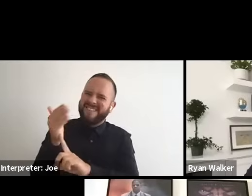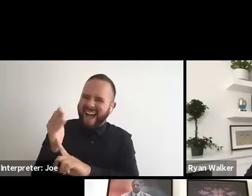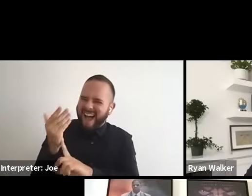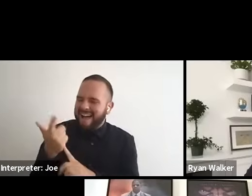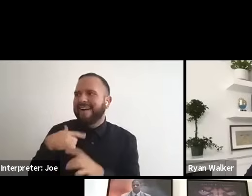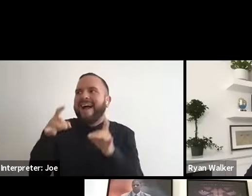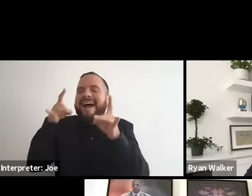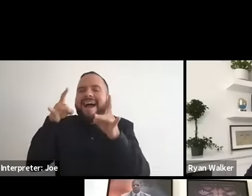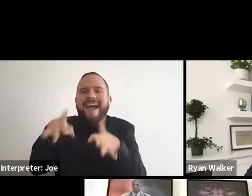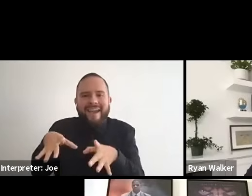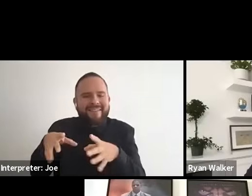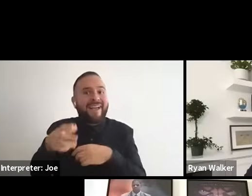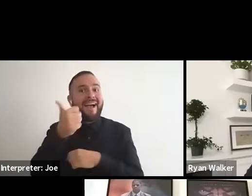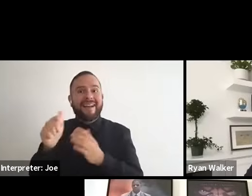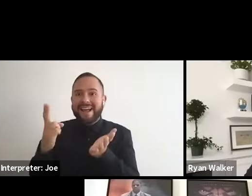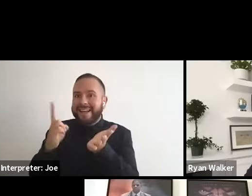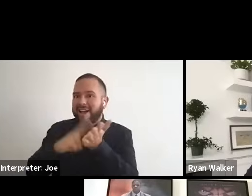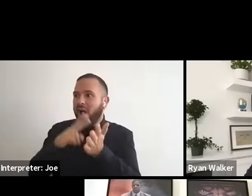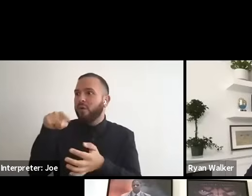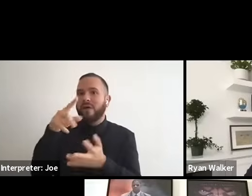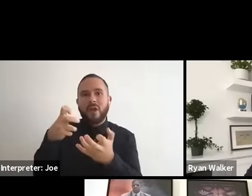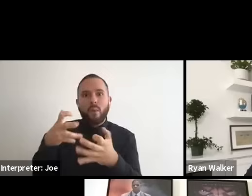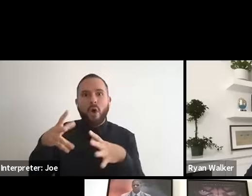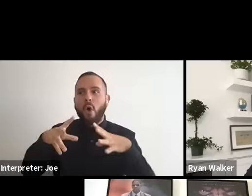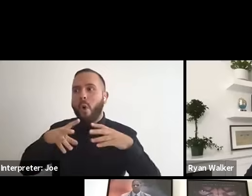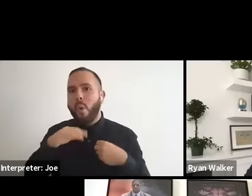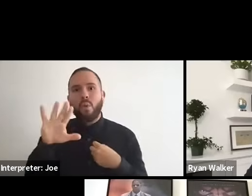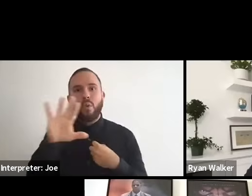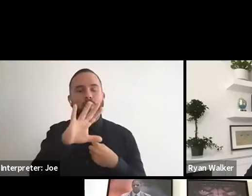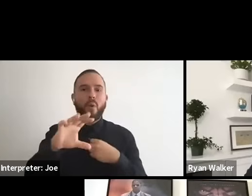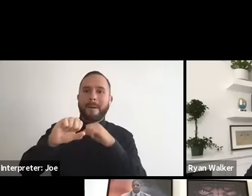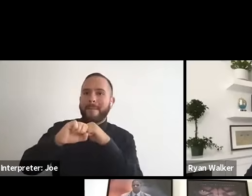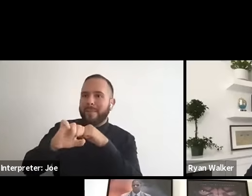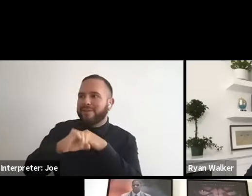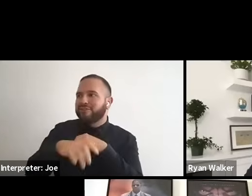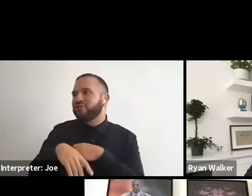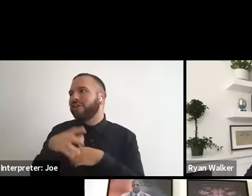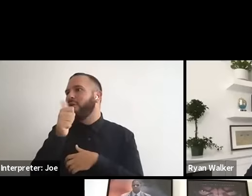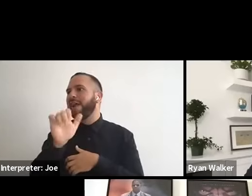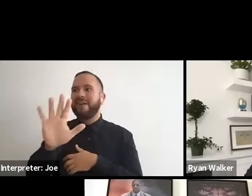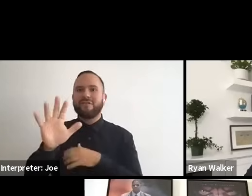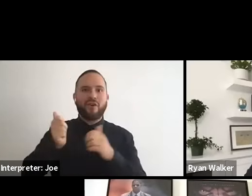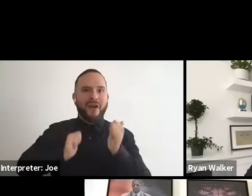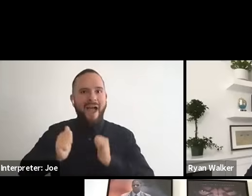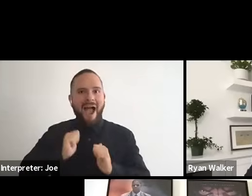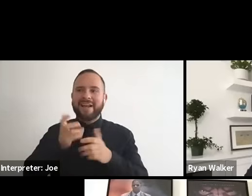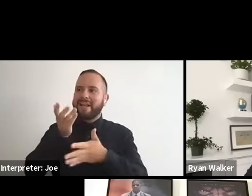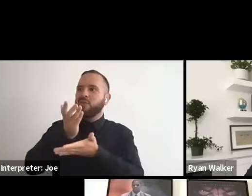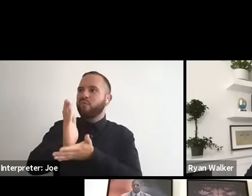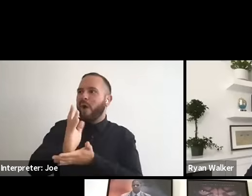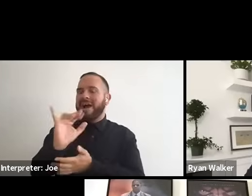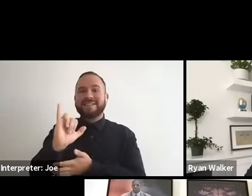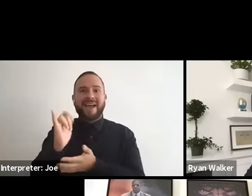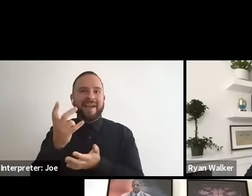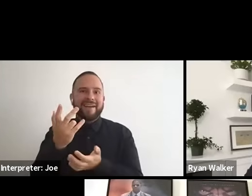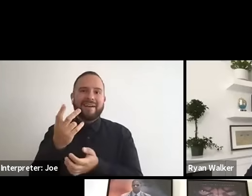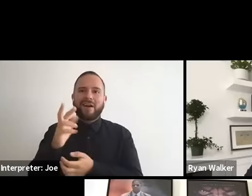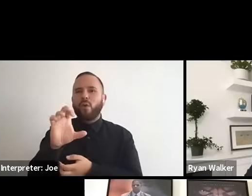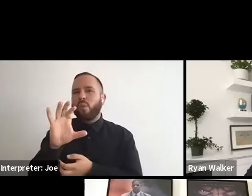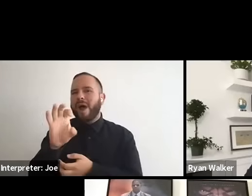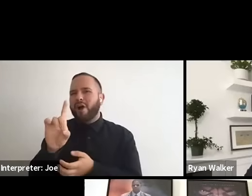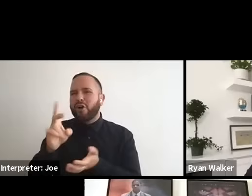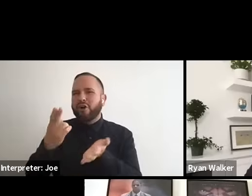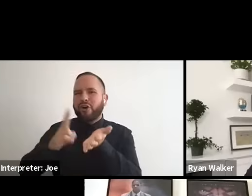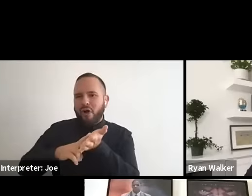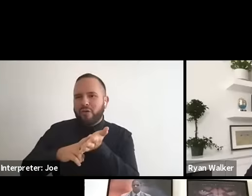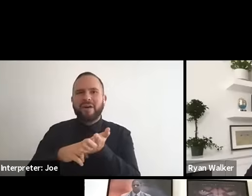contract where they want to own your publishing or have any of your active rights, like a record contract that seeks to control